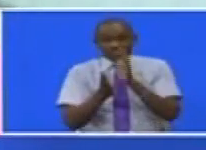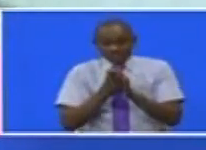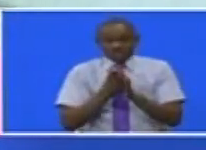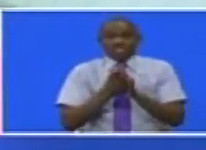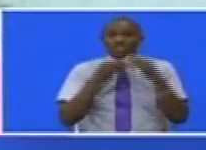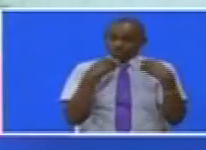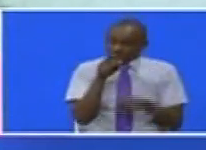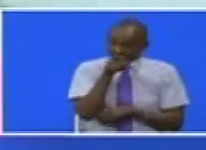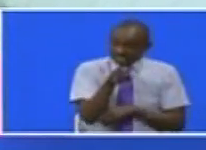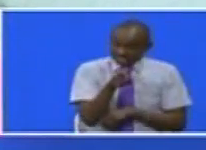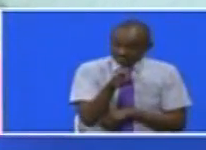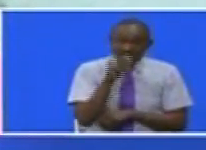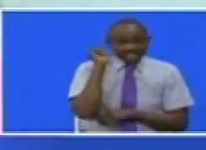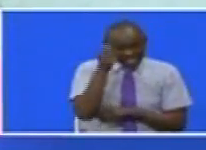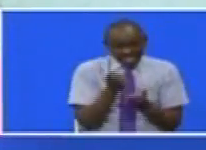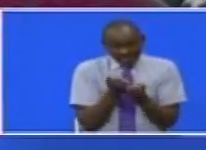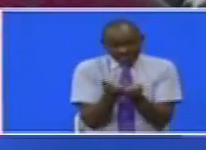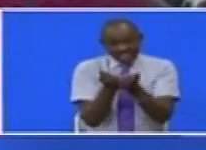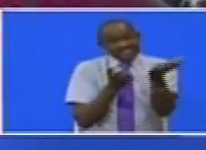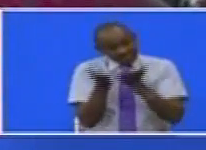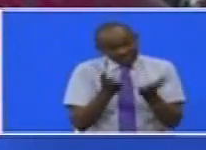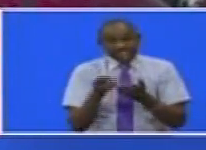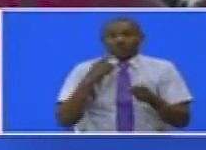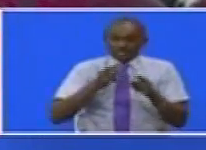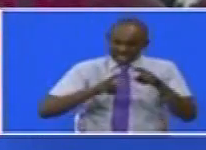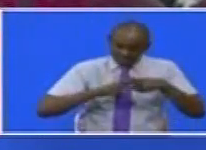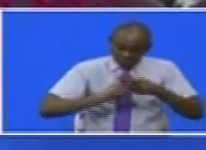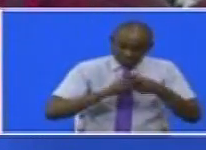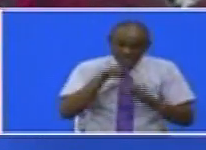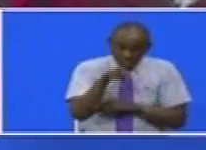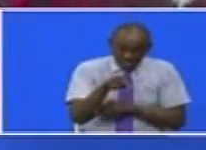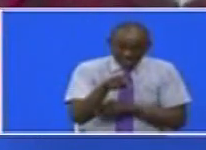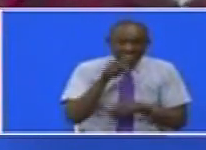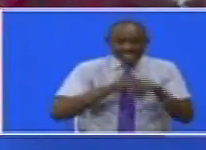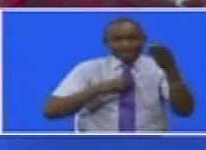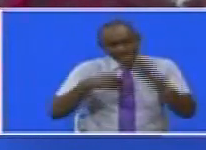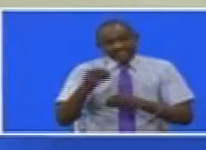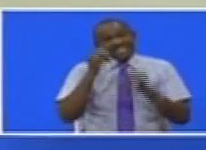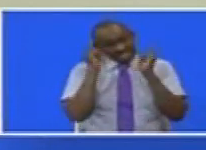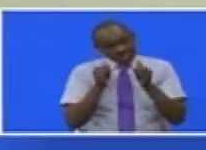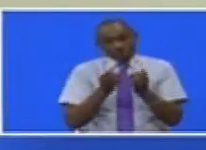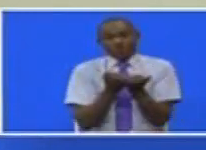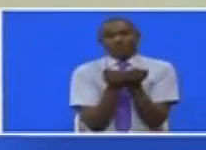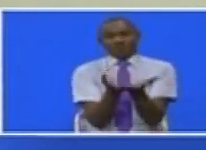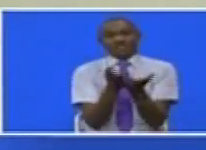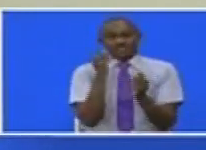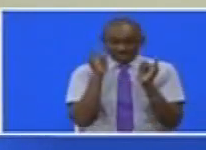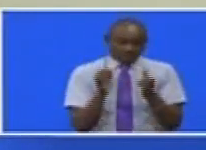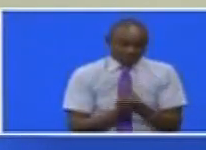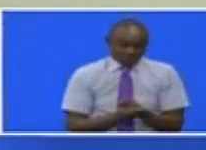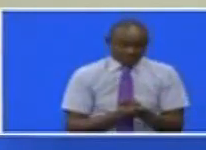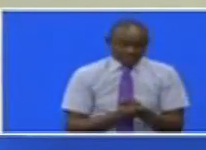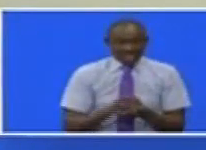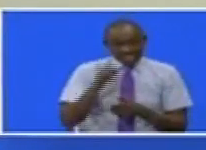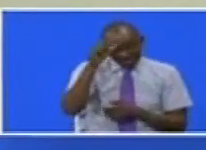ferry. Even the Kenya ferry services will get a facelift as the state purchases two new ferries. We in government, we